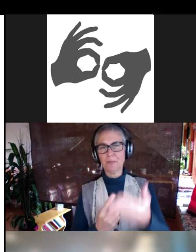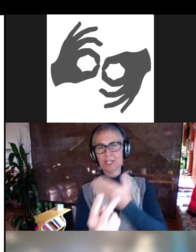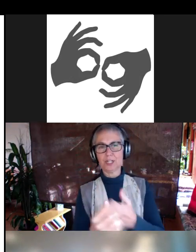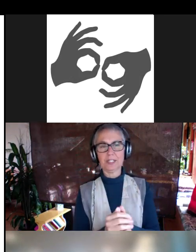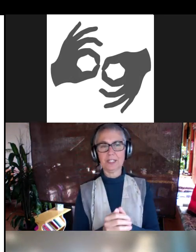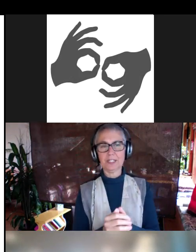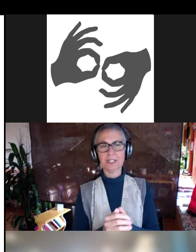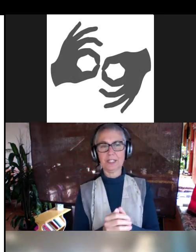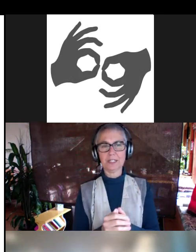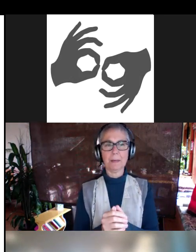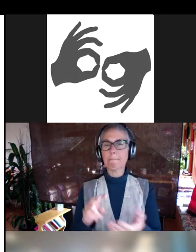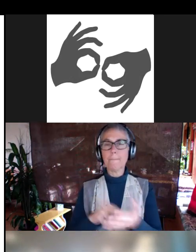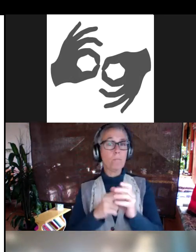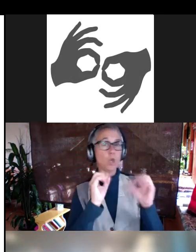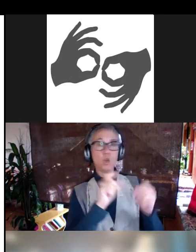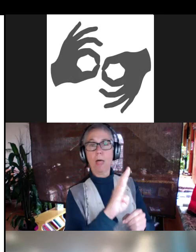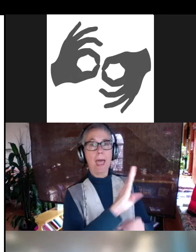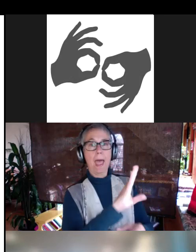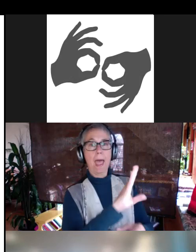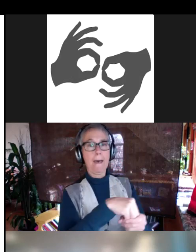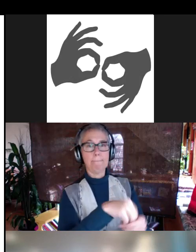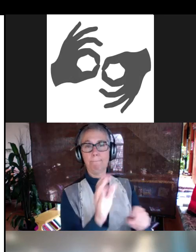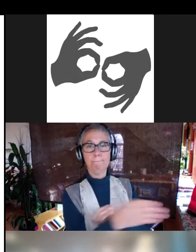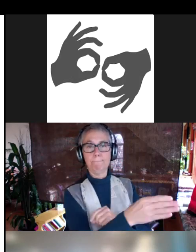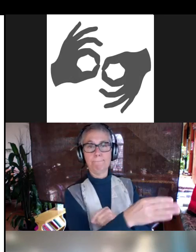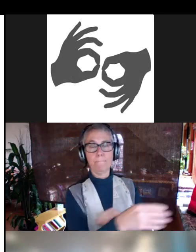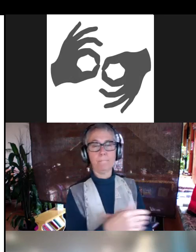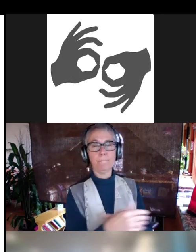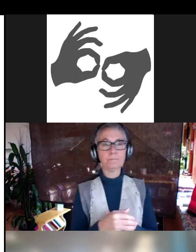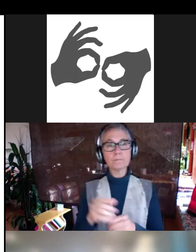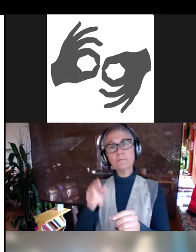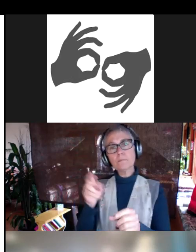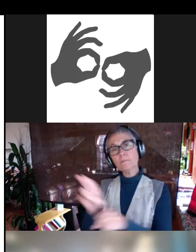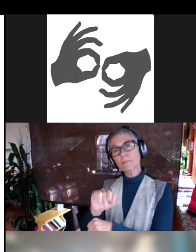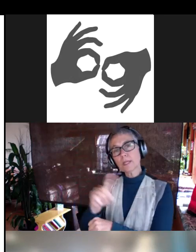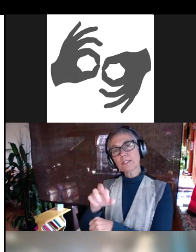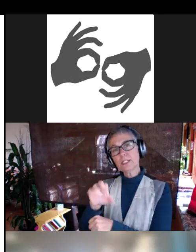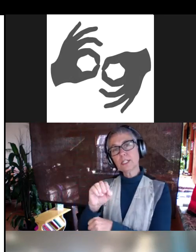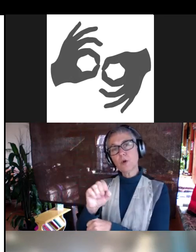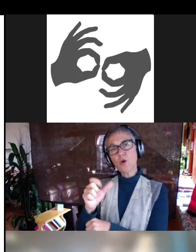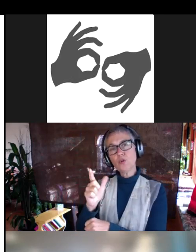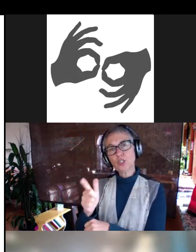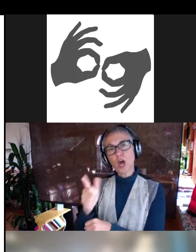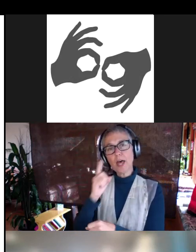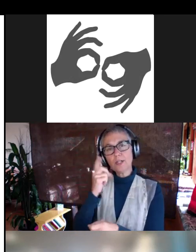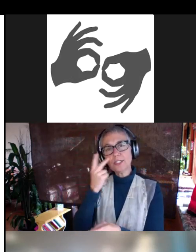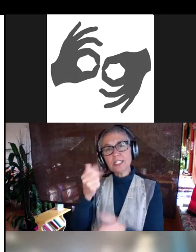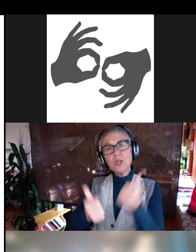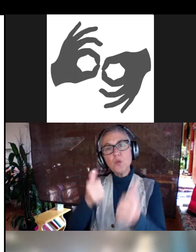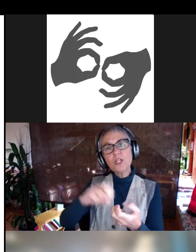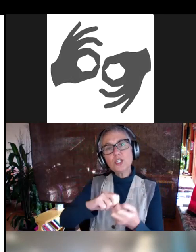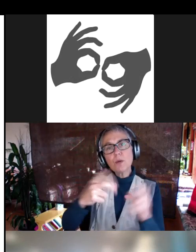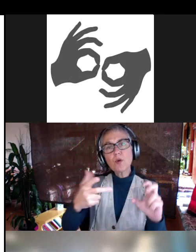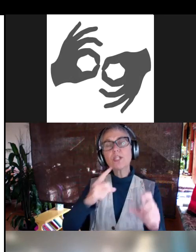into the laboratory and gathering any data. And so you can use these to kind of get a sense of what proteins are fit, and then use